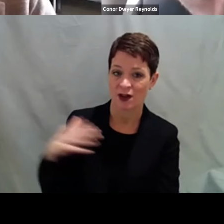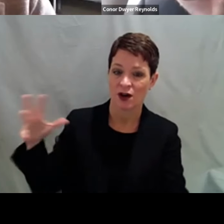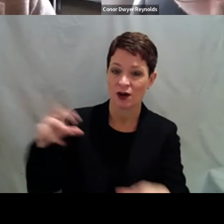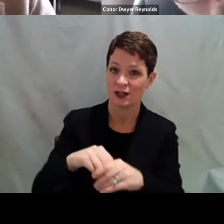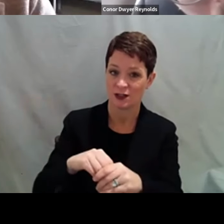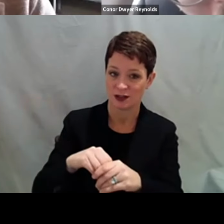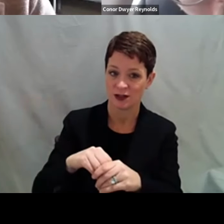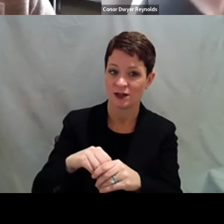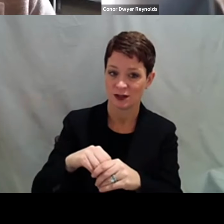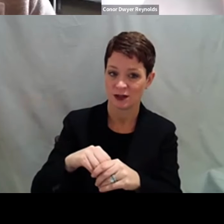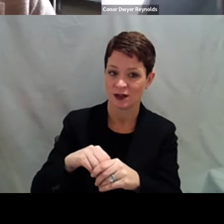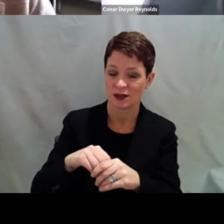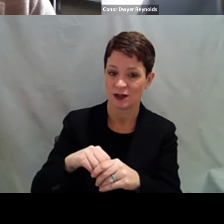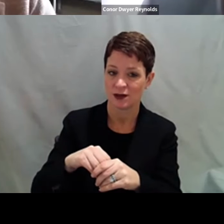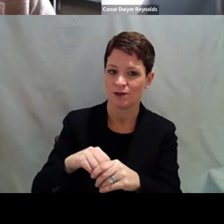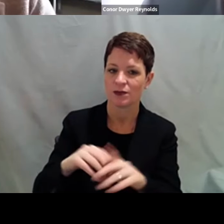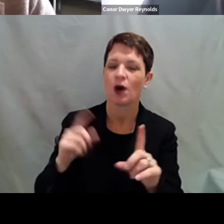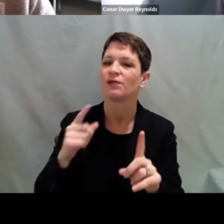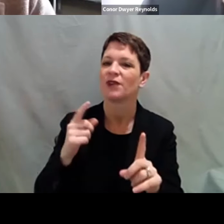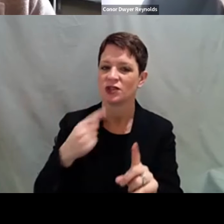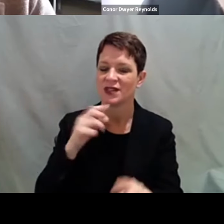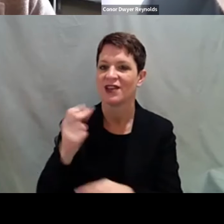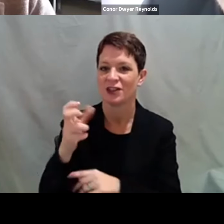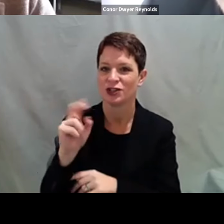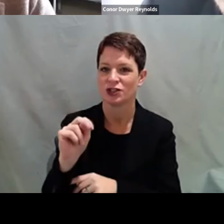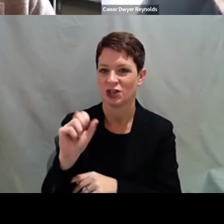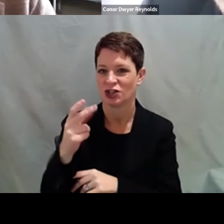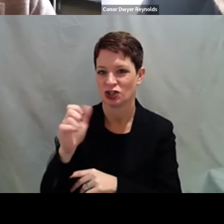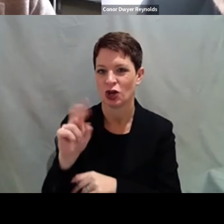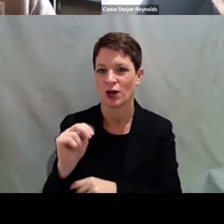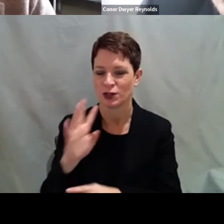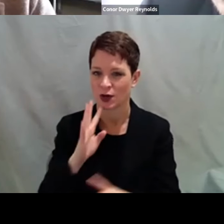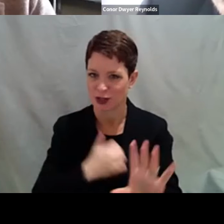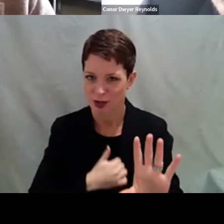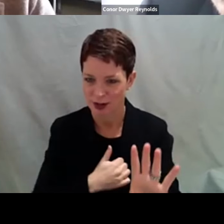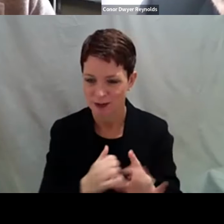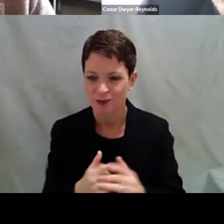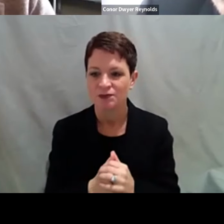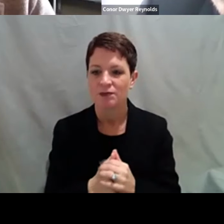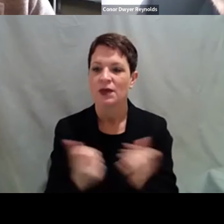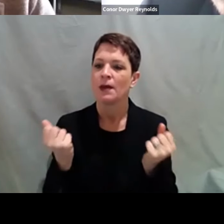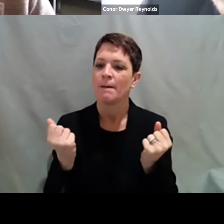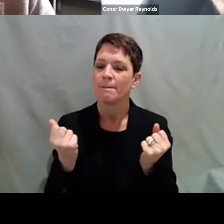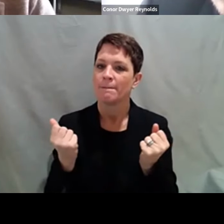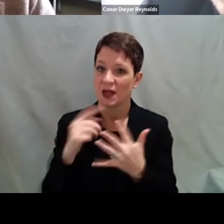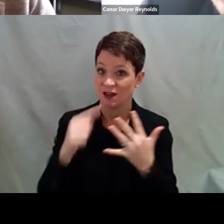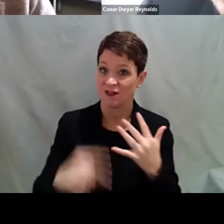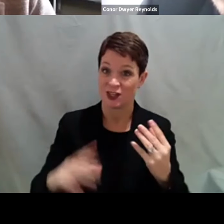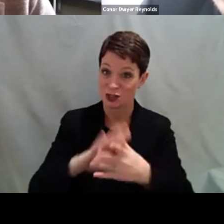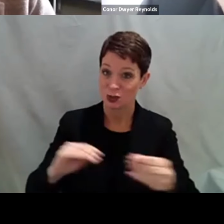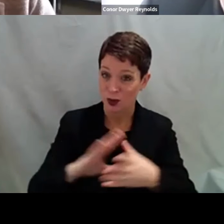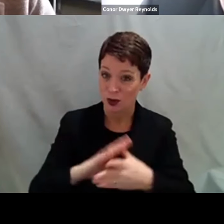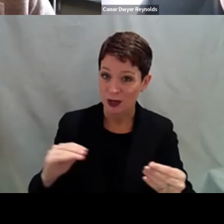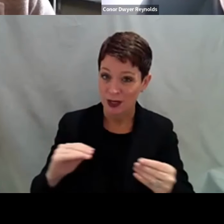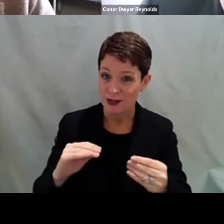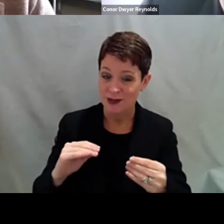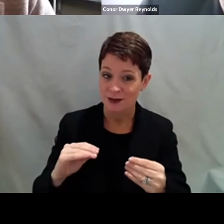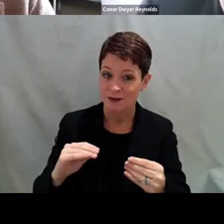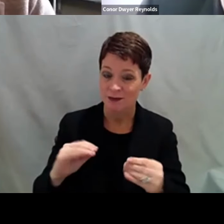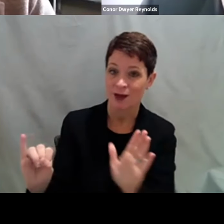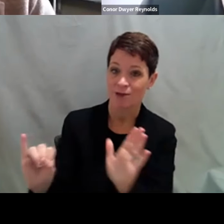exist in the narrative. Oh, and I should say, this is Shaun Ossei-Owusu talking, sorry. But many of these stories about identifying